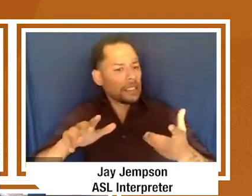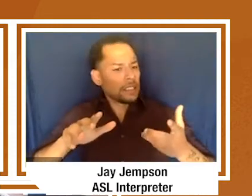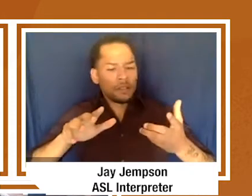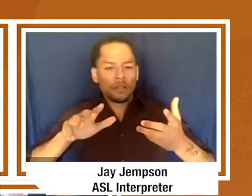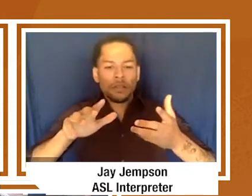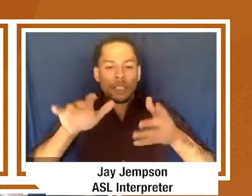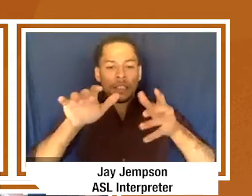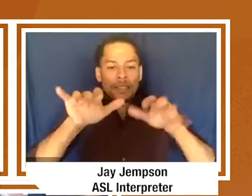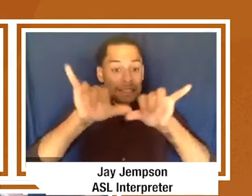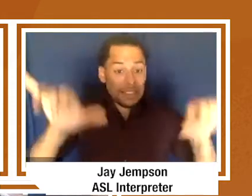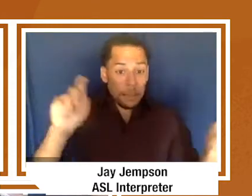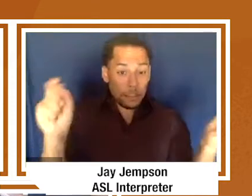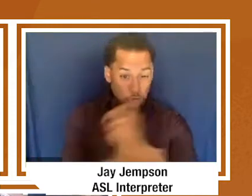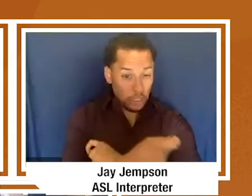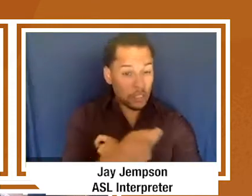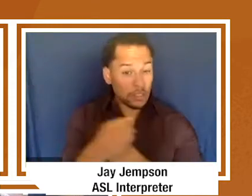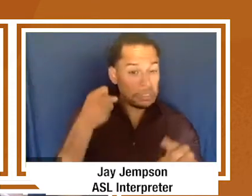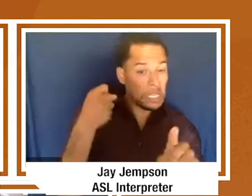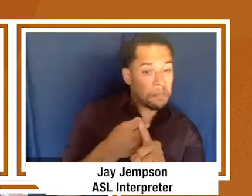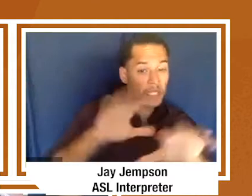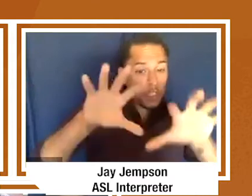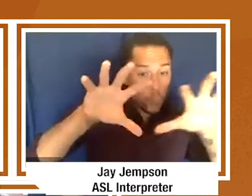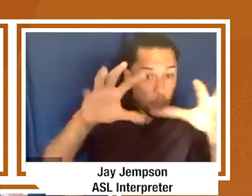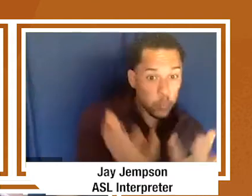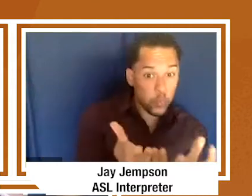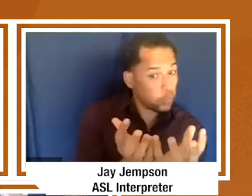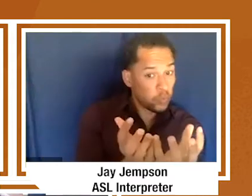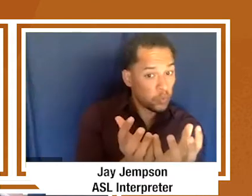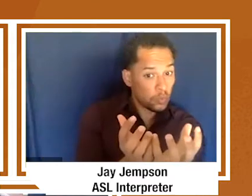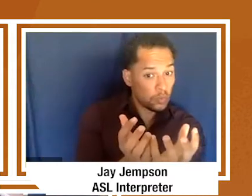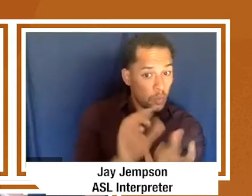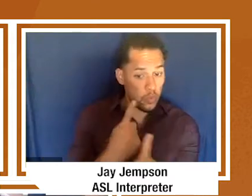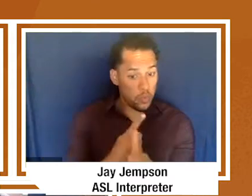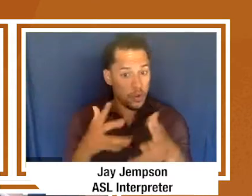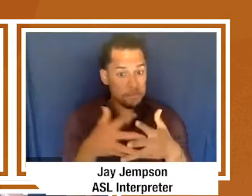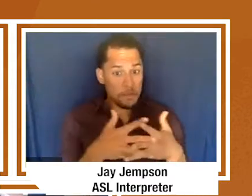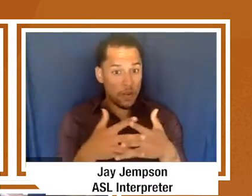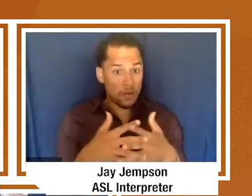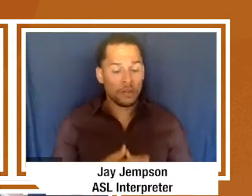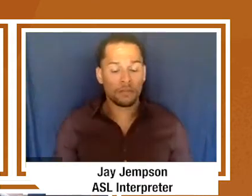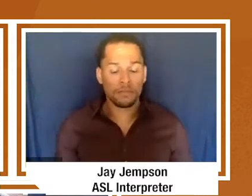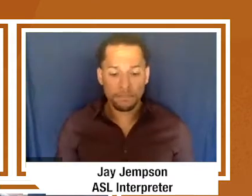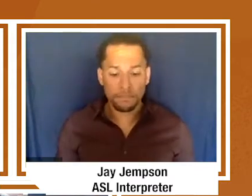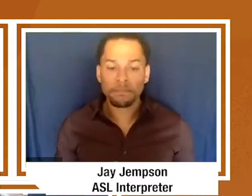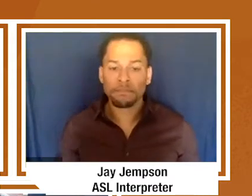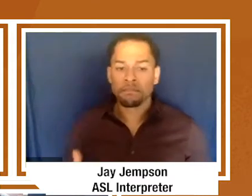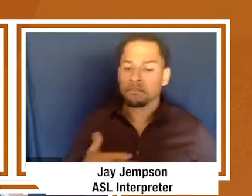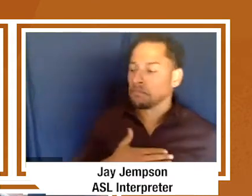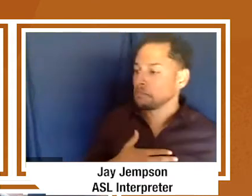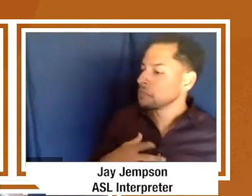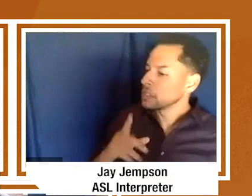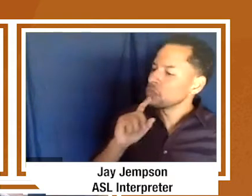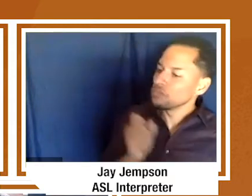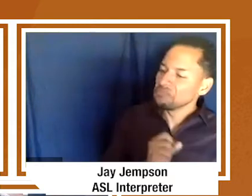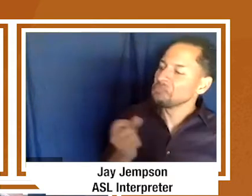global systemic change happen as well? So I do feel